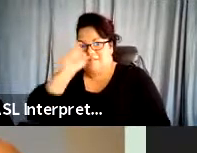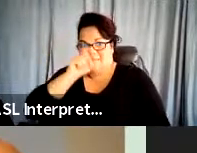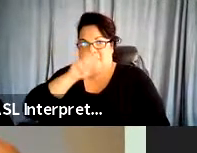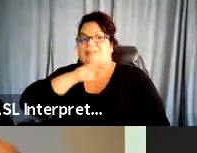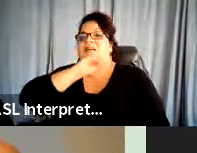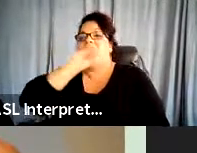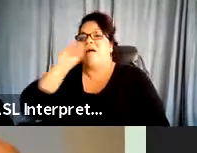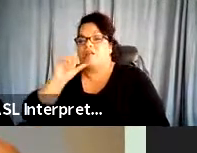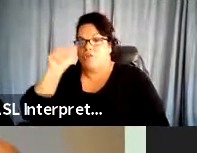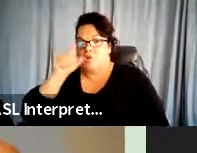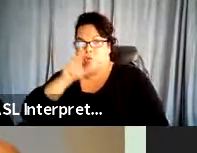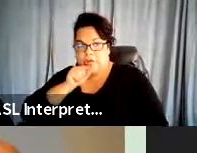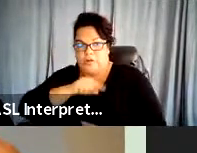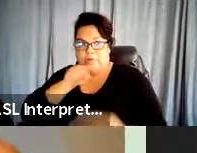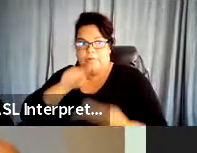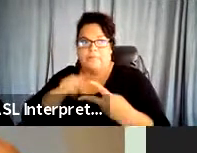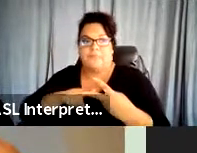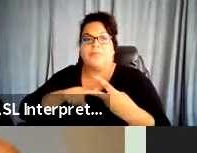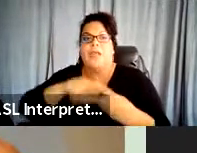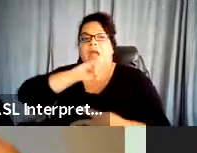JustinHallComics on Instagram,